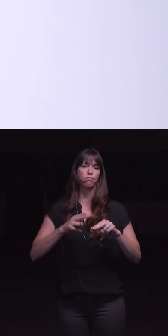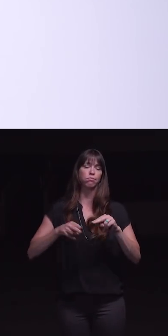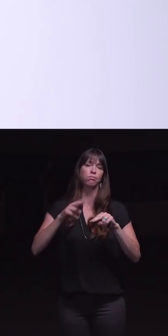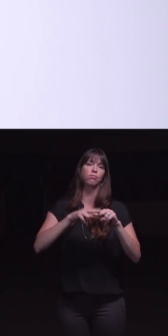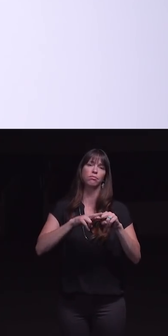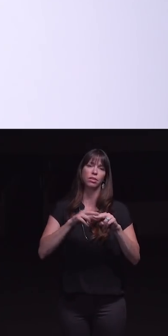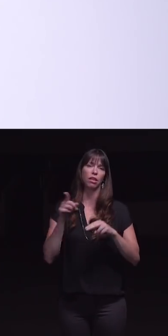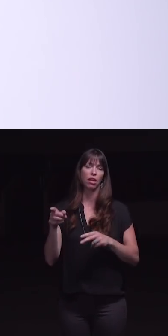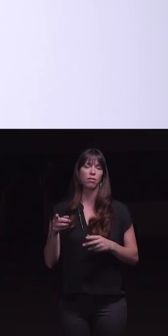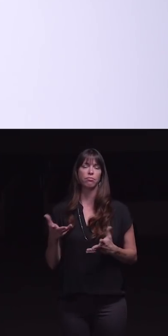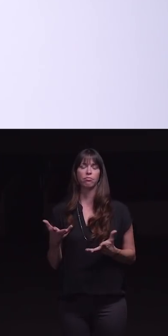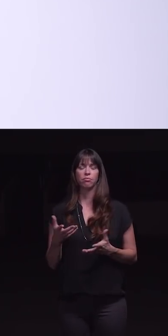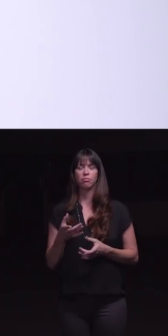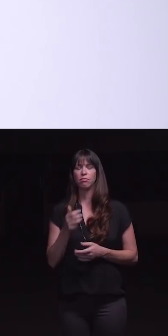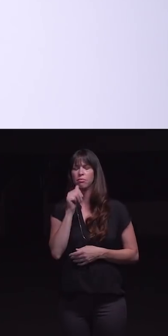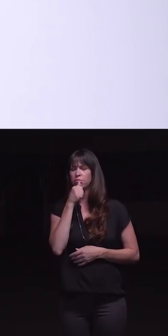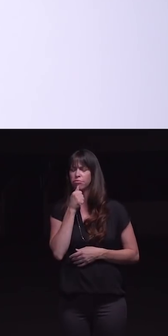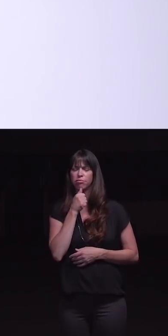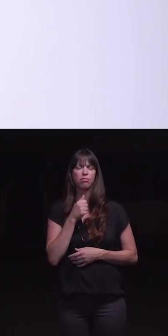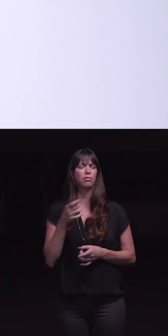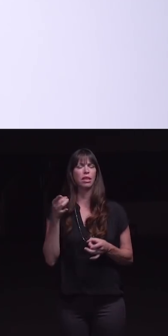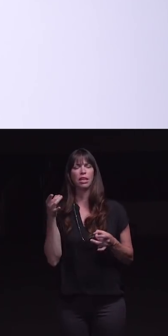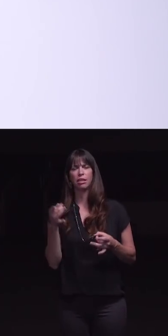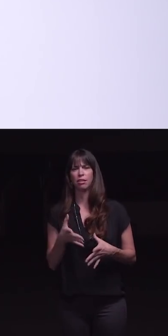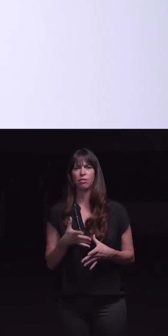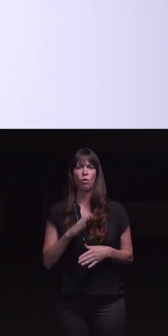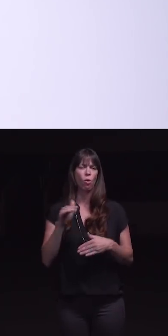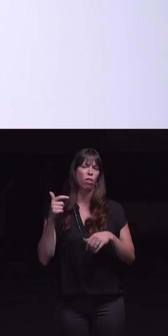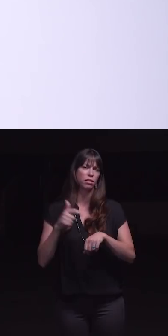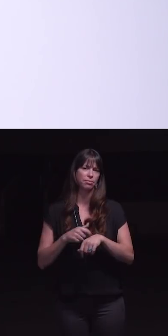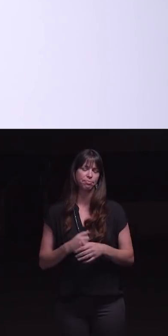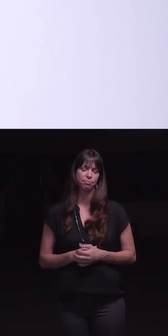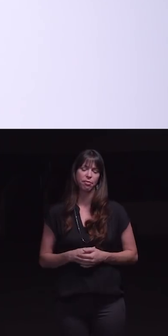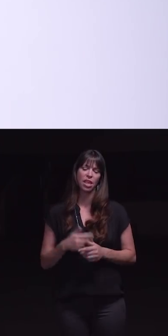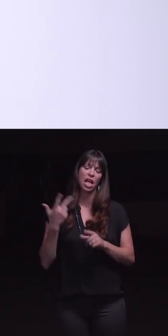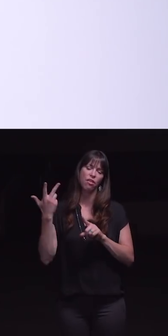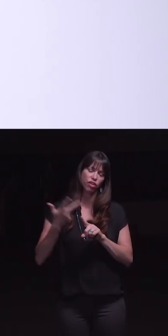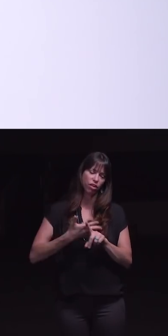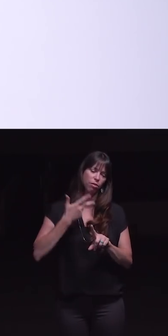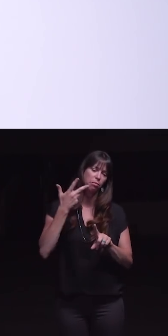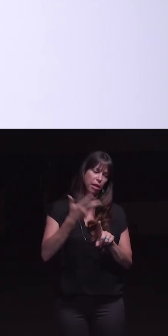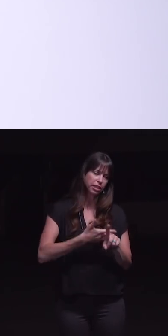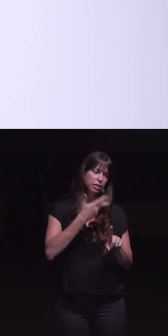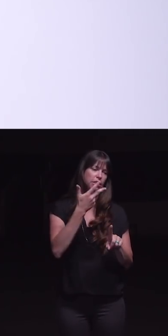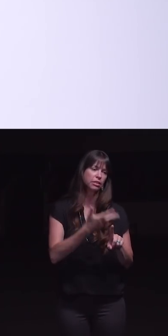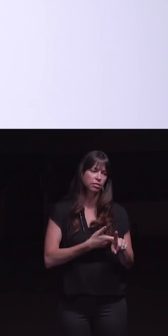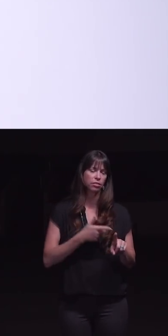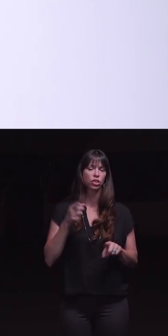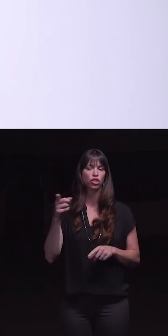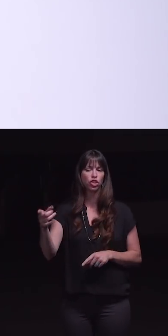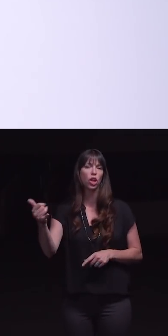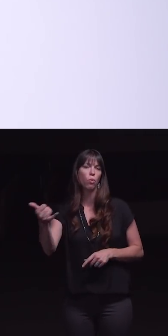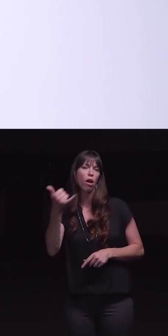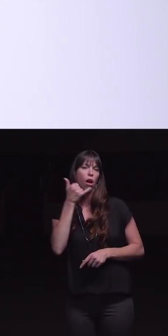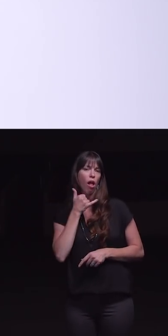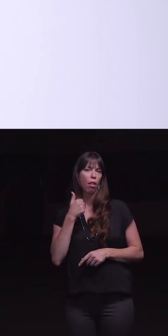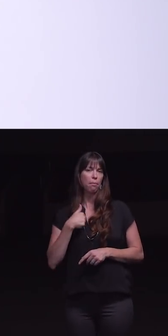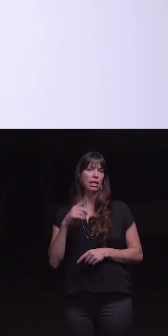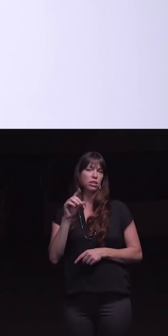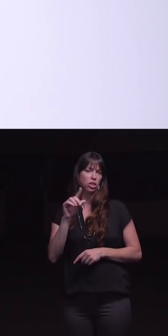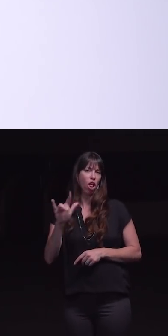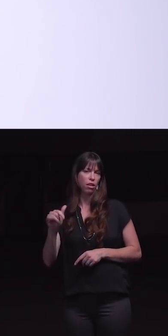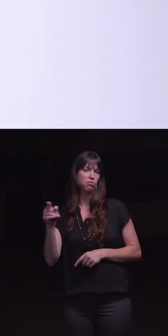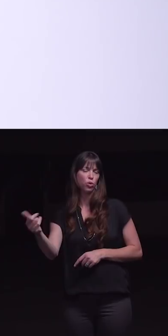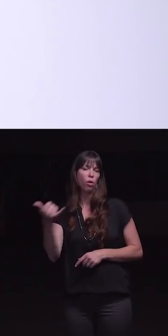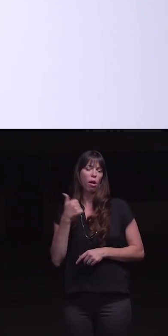time. And every 3 months, I would get a call from Dolly. She's since gone to be with the Lord. She would